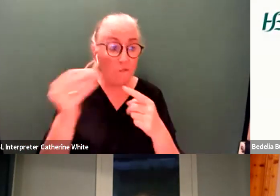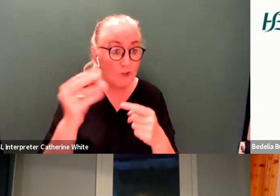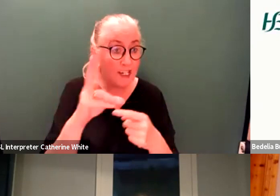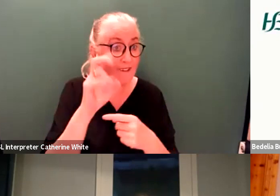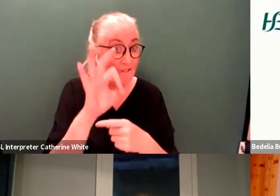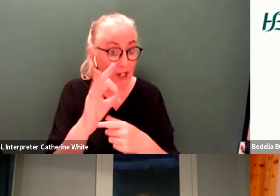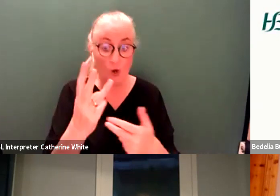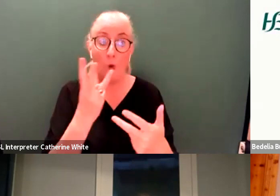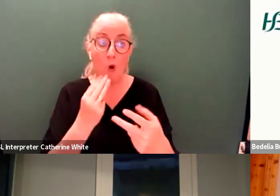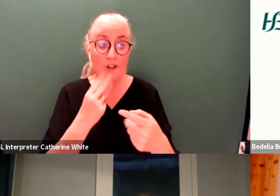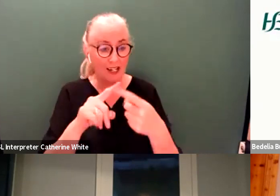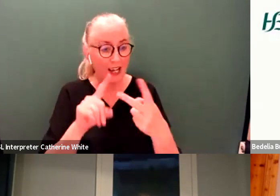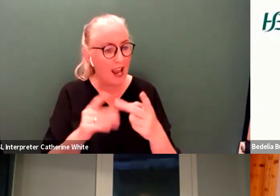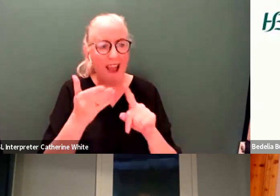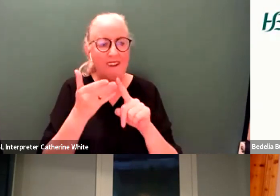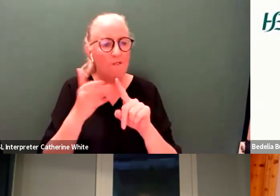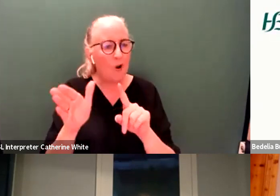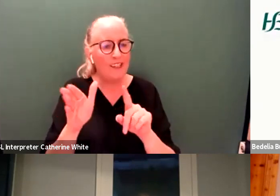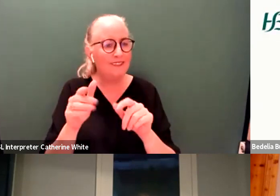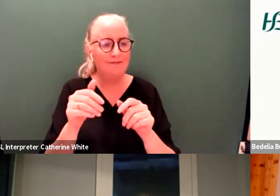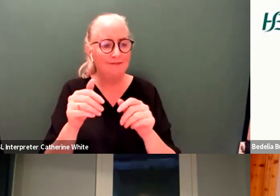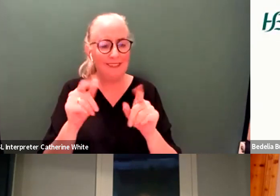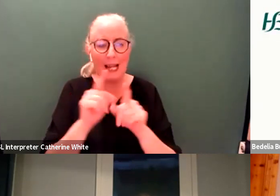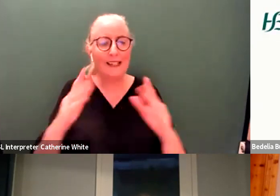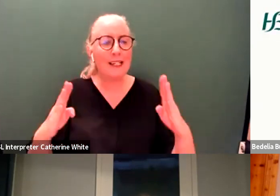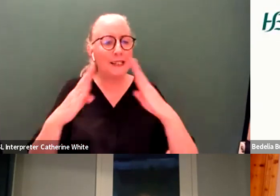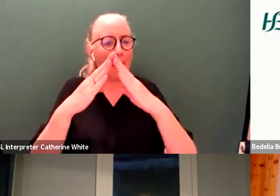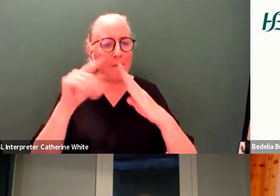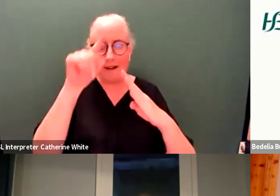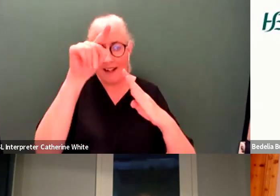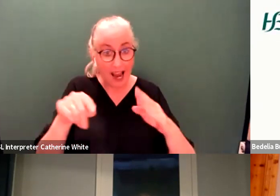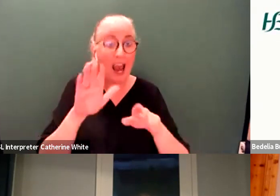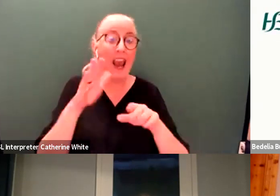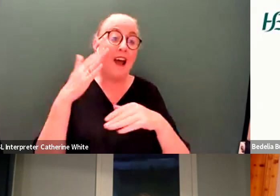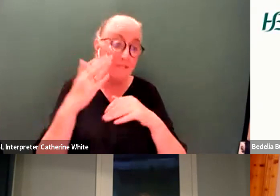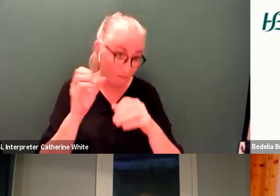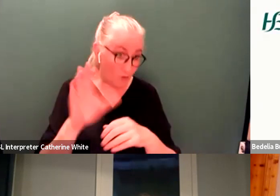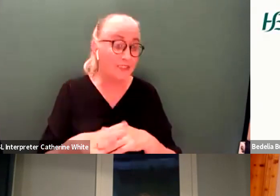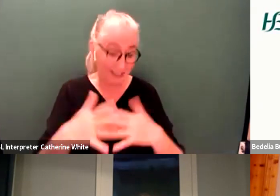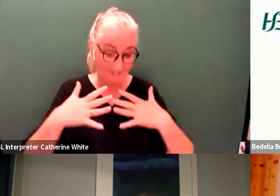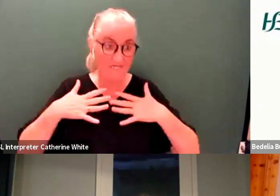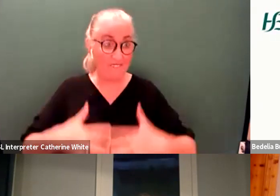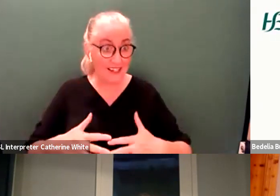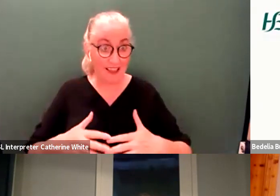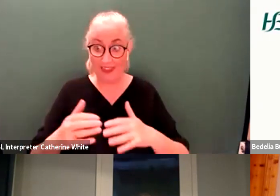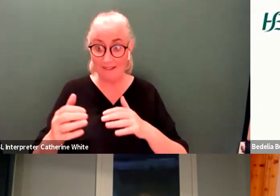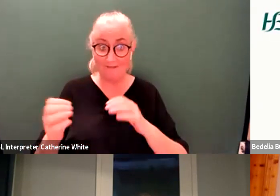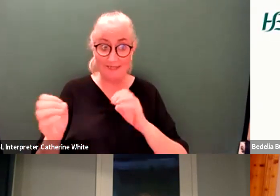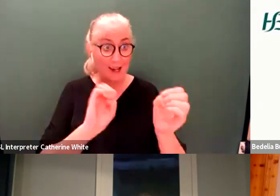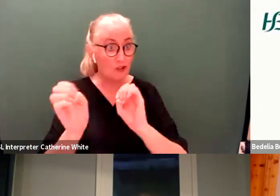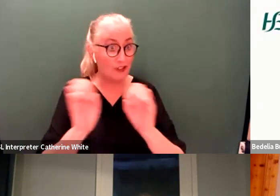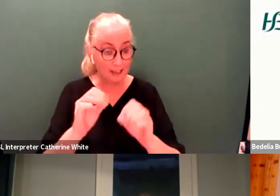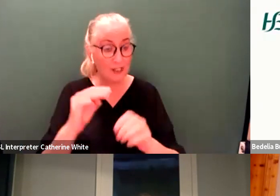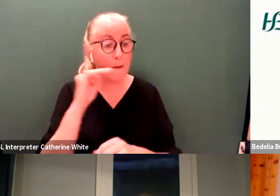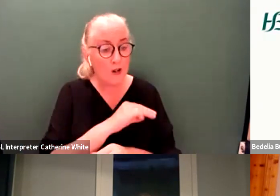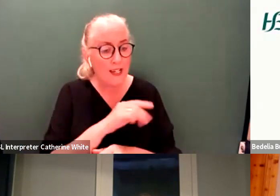water, and then avoiding top shelf foods. And of course, your physical activity is very important as well. But then I